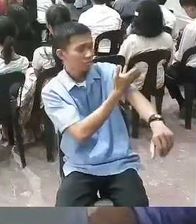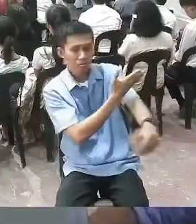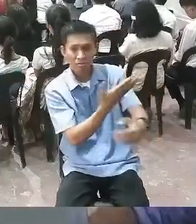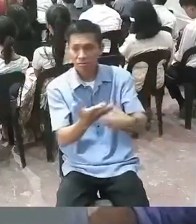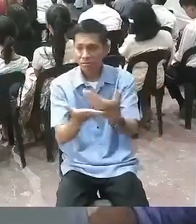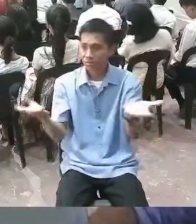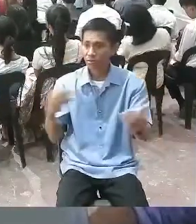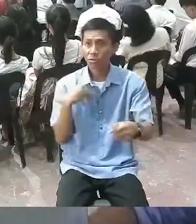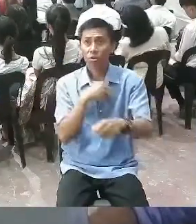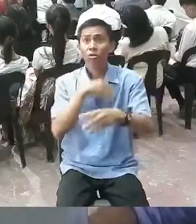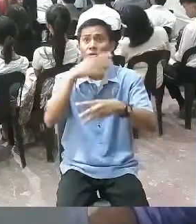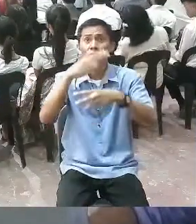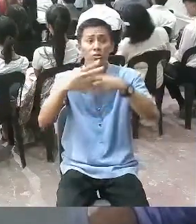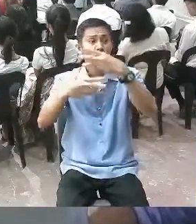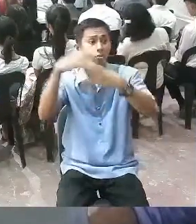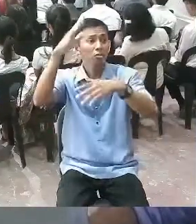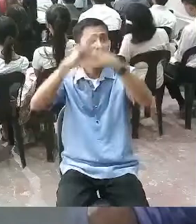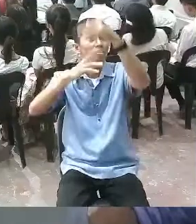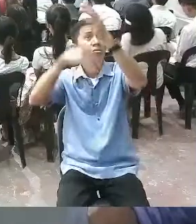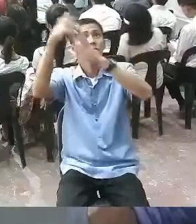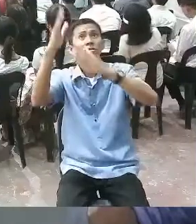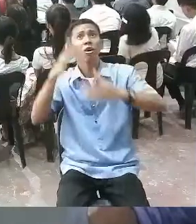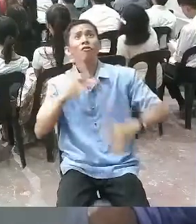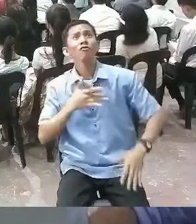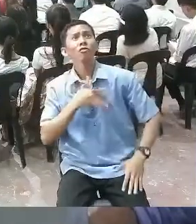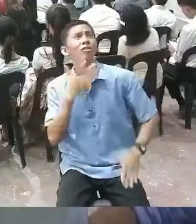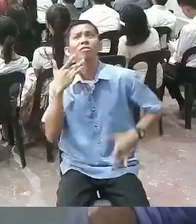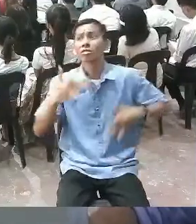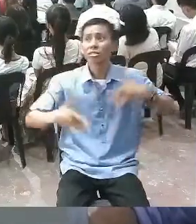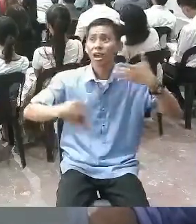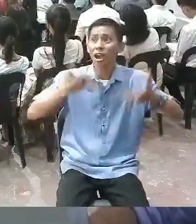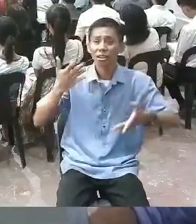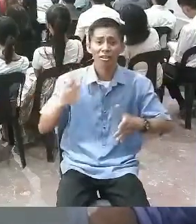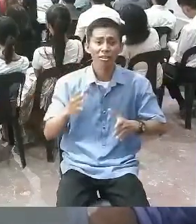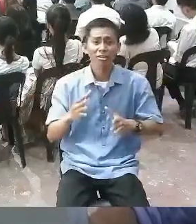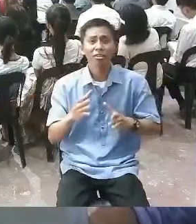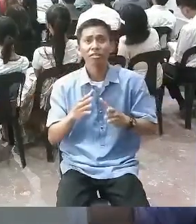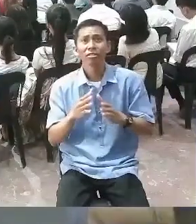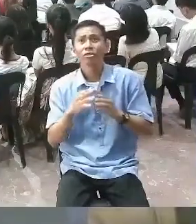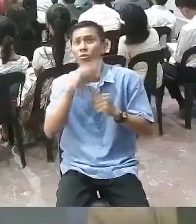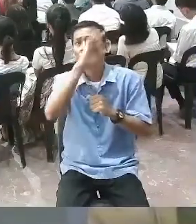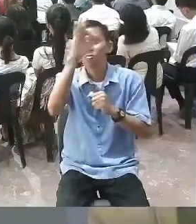this building right here. I feel the excitement of the Lord here.